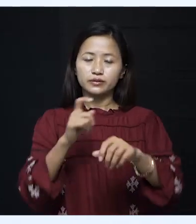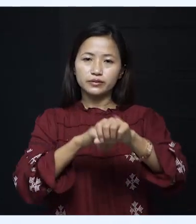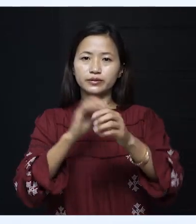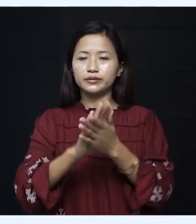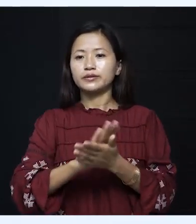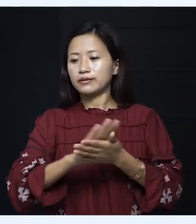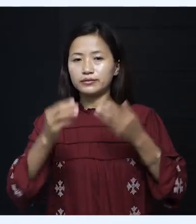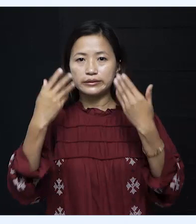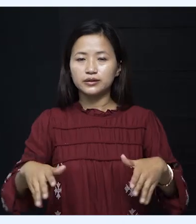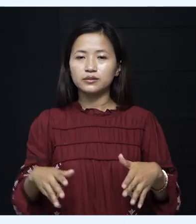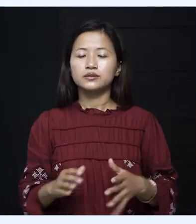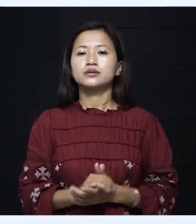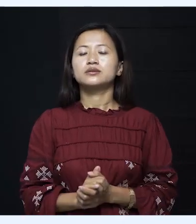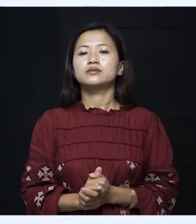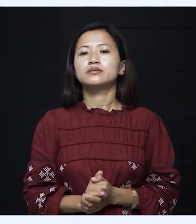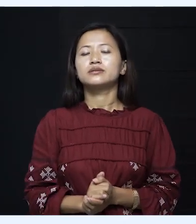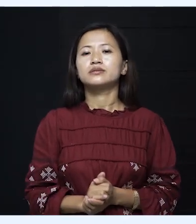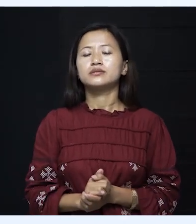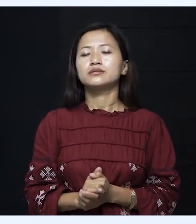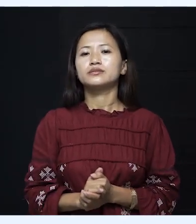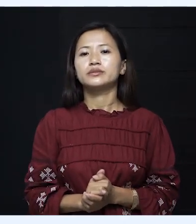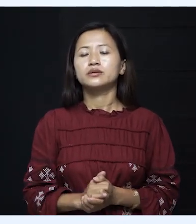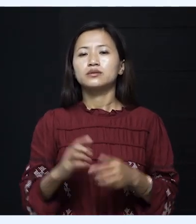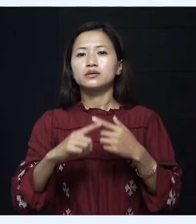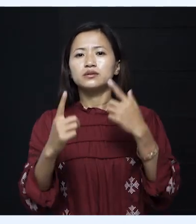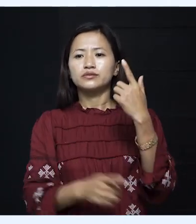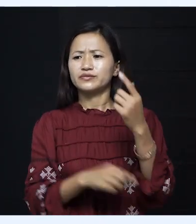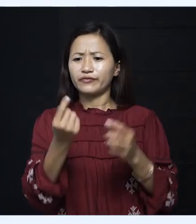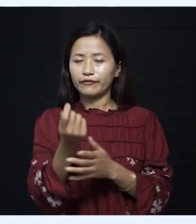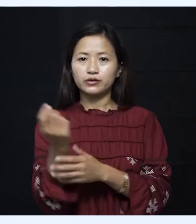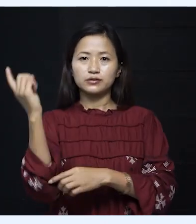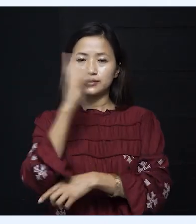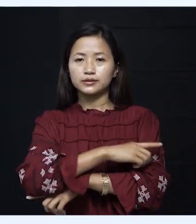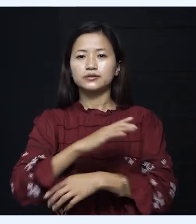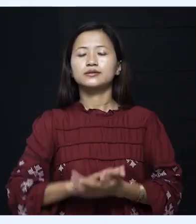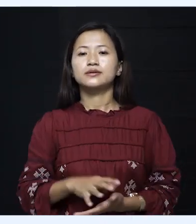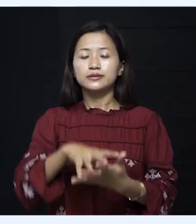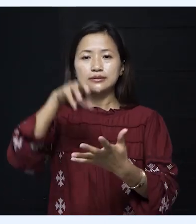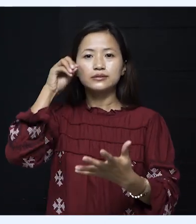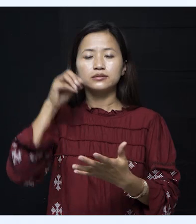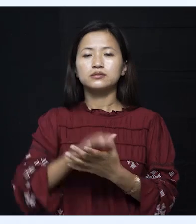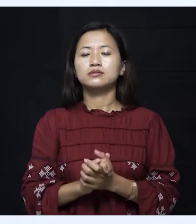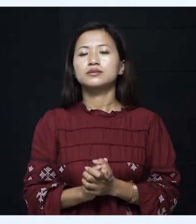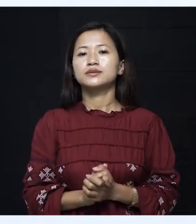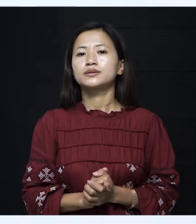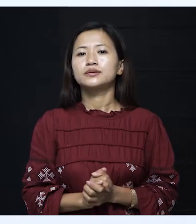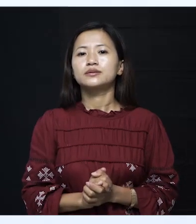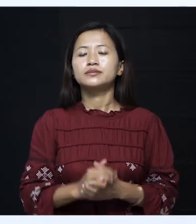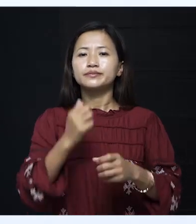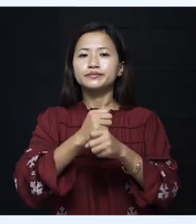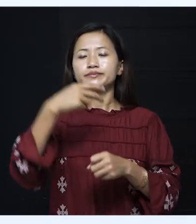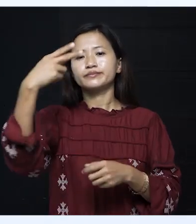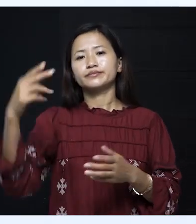end, we can also put it in that way. So for the last few days, I have been learning